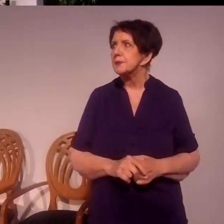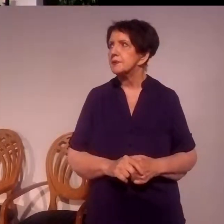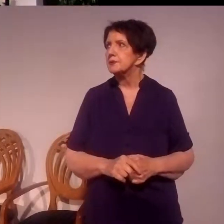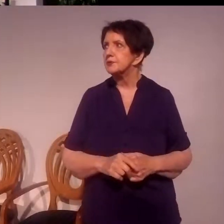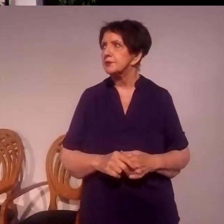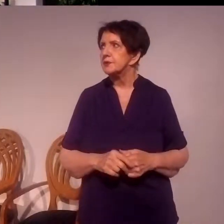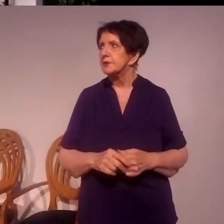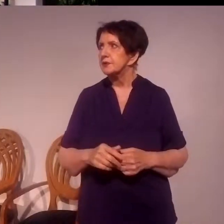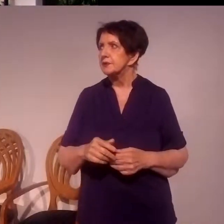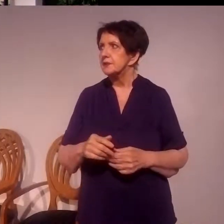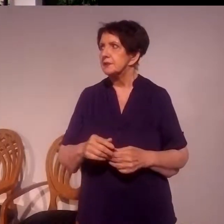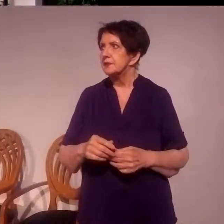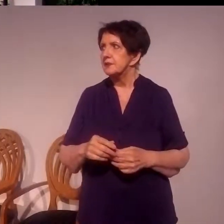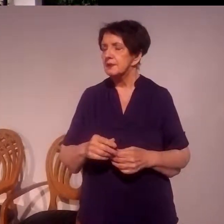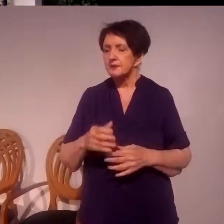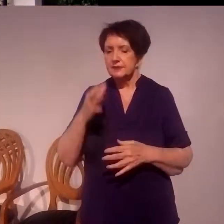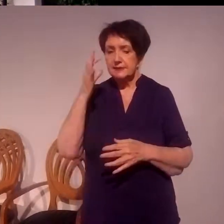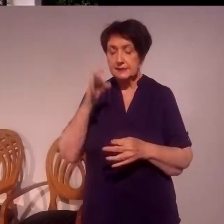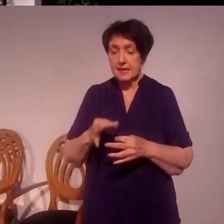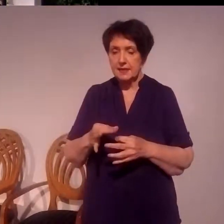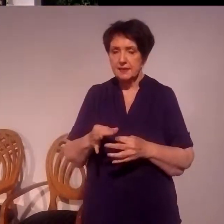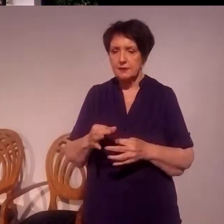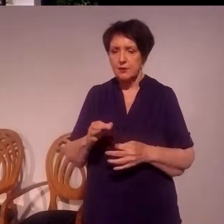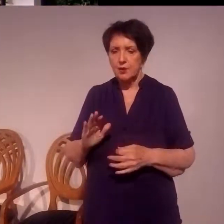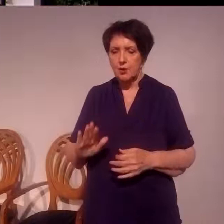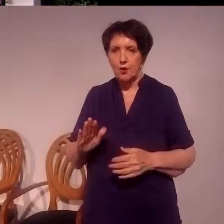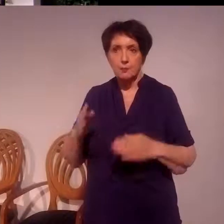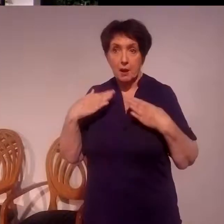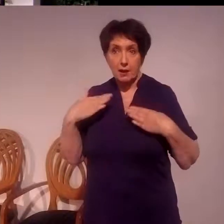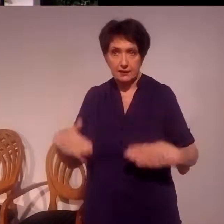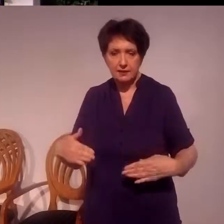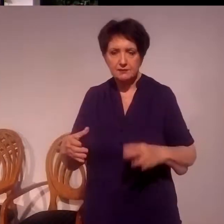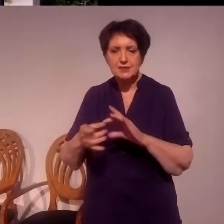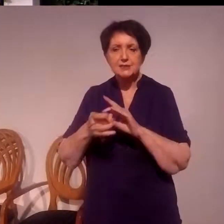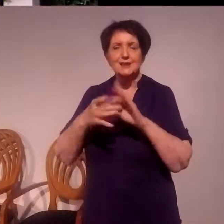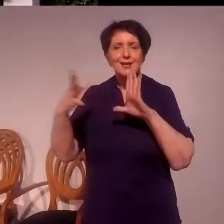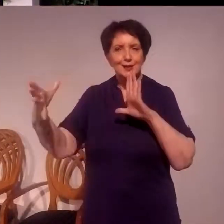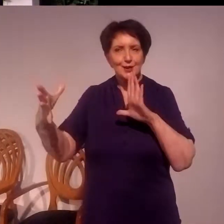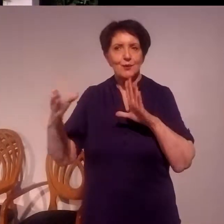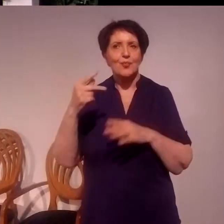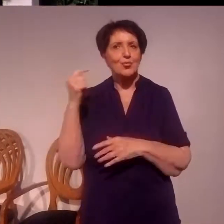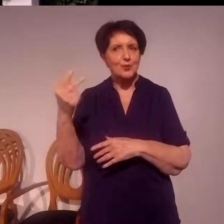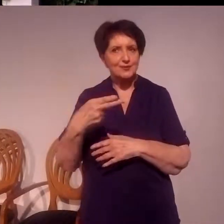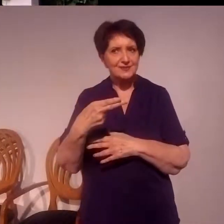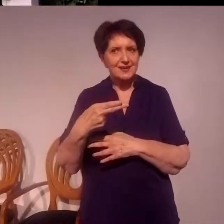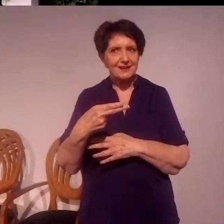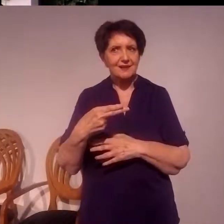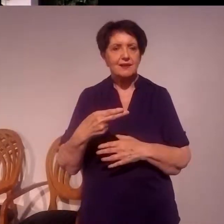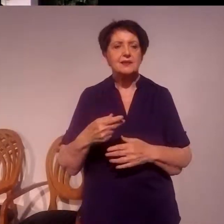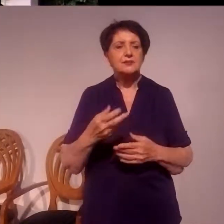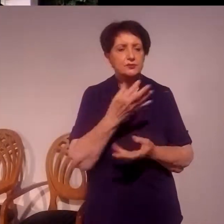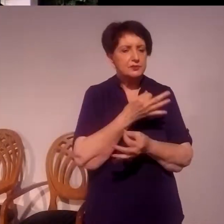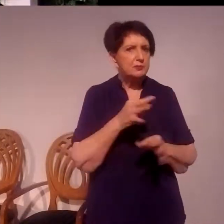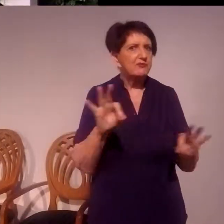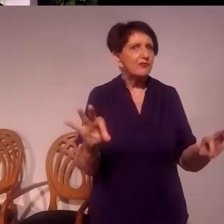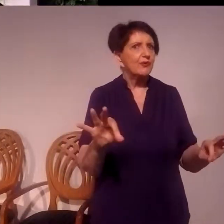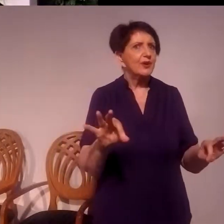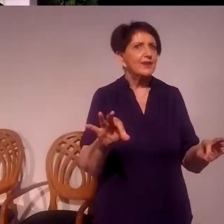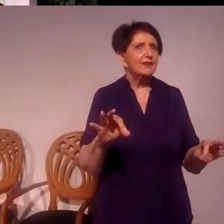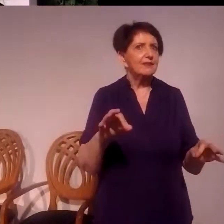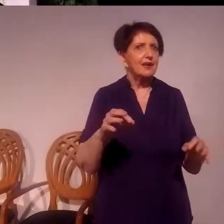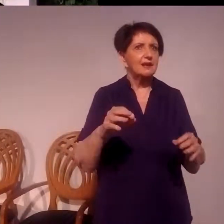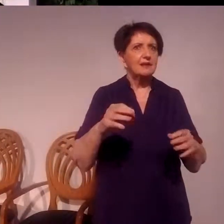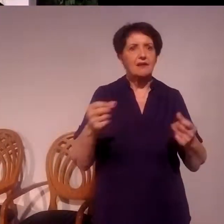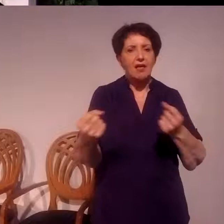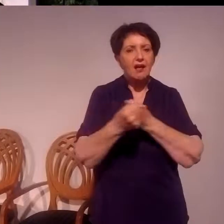decided to let her body go on Thursday and just go into that, what I call be free in that